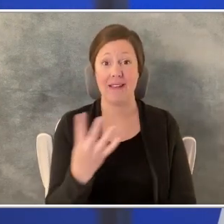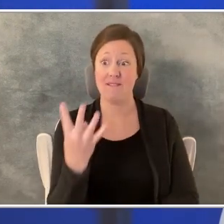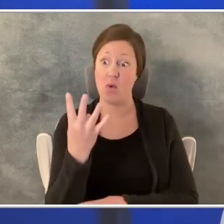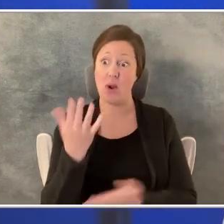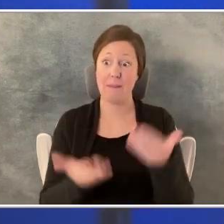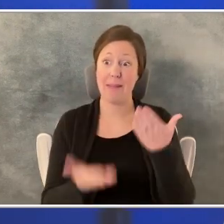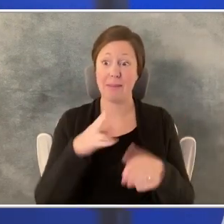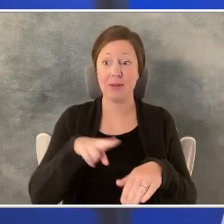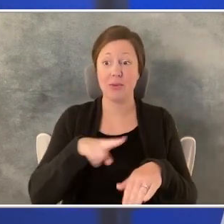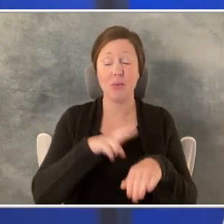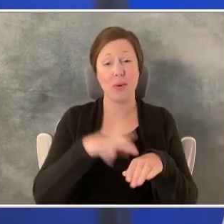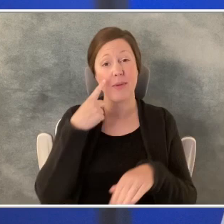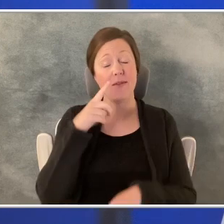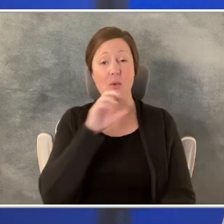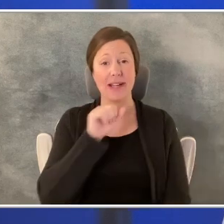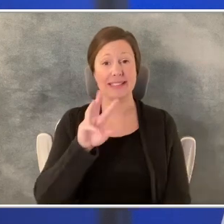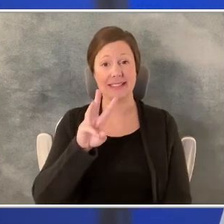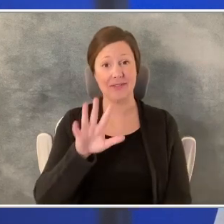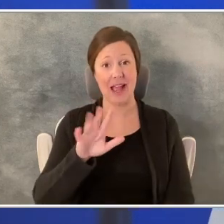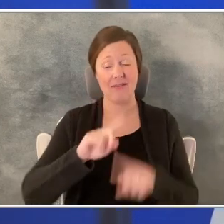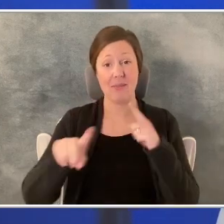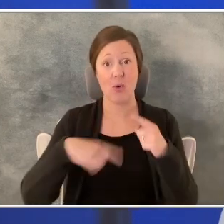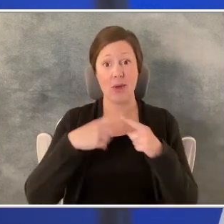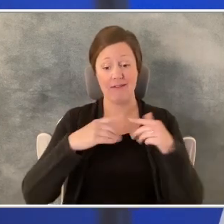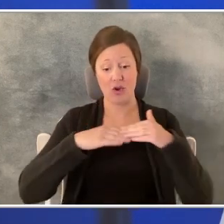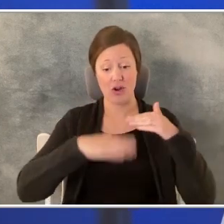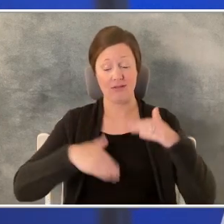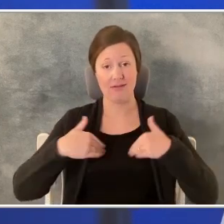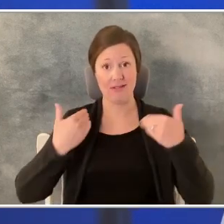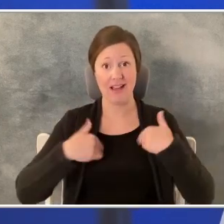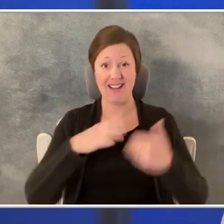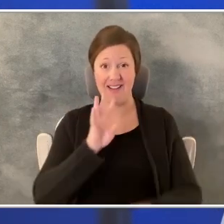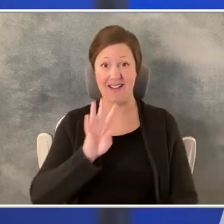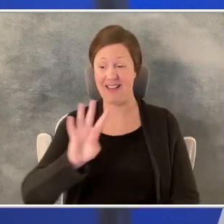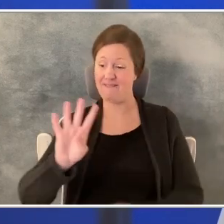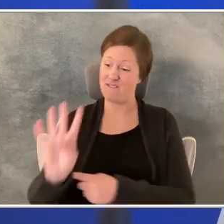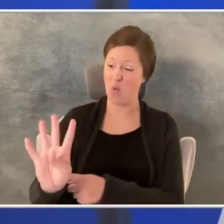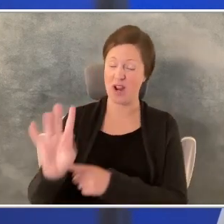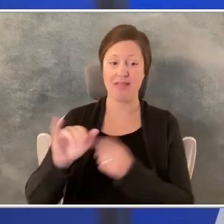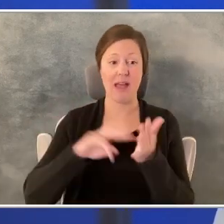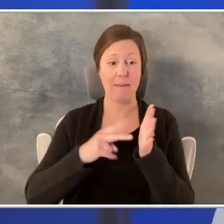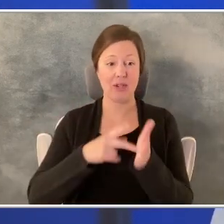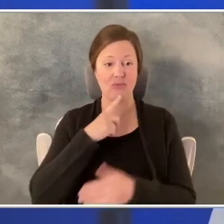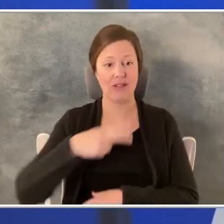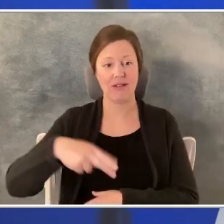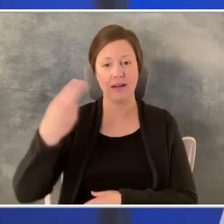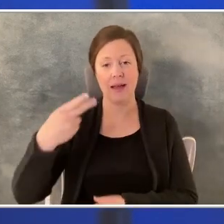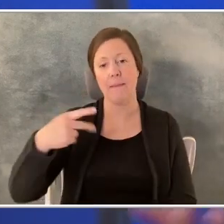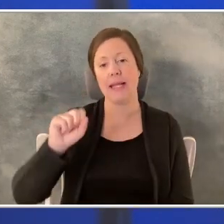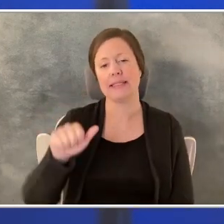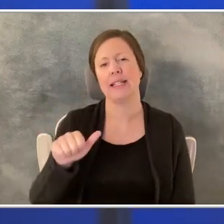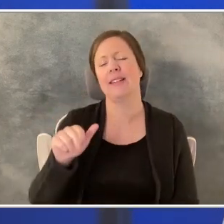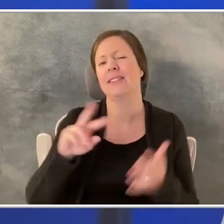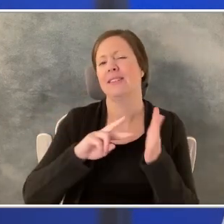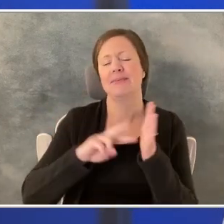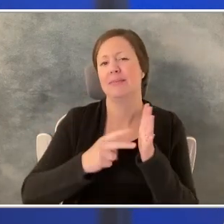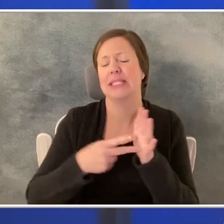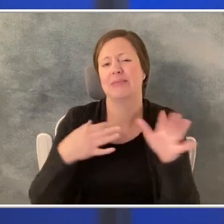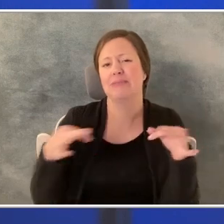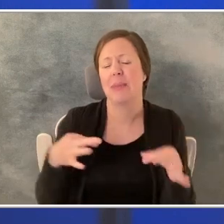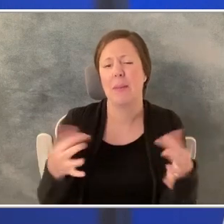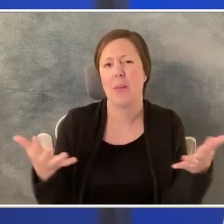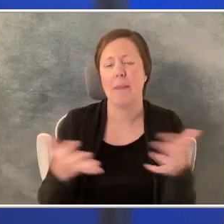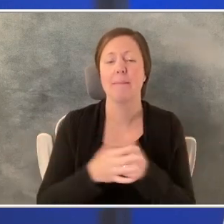65, but when you're less than 65, 4 is actually an elevated PSA. And explain PSA, too. So PSA, it's a blood test.